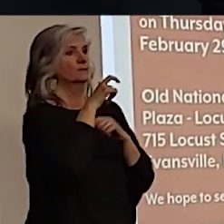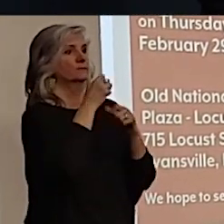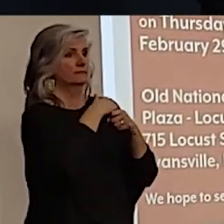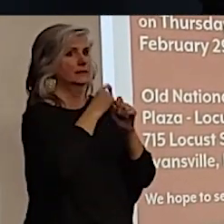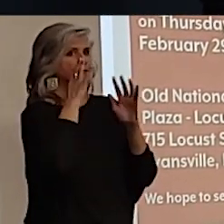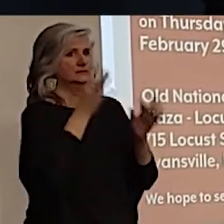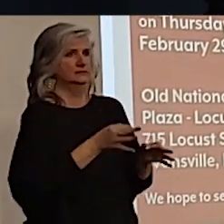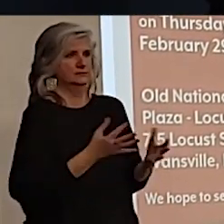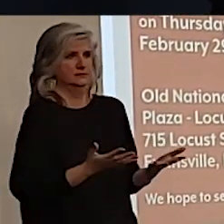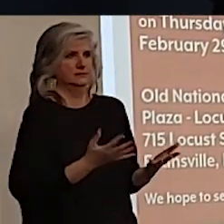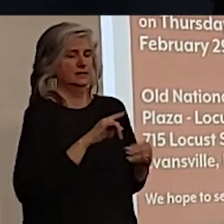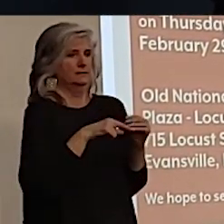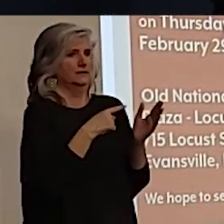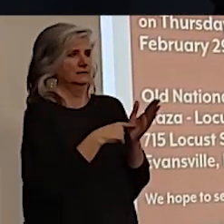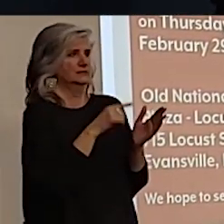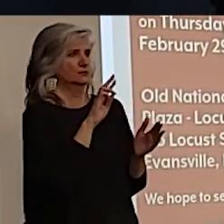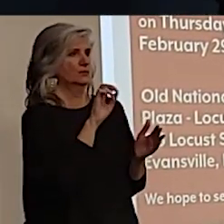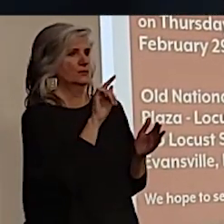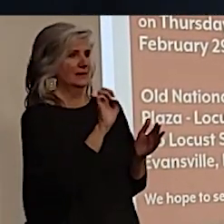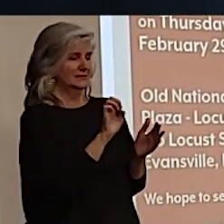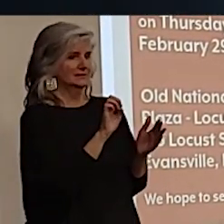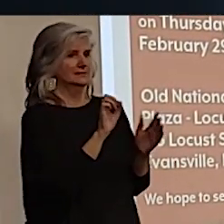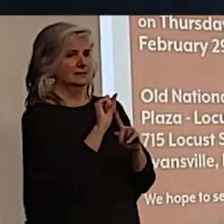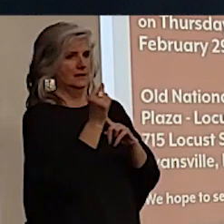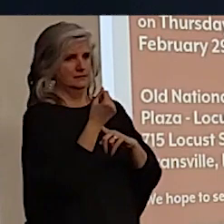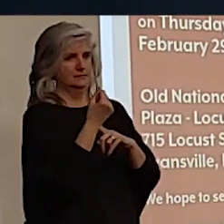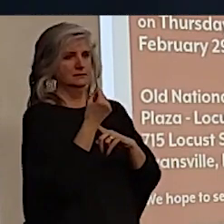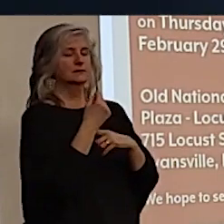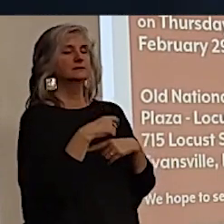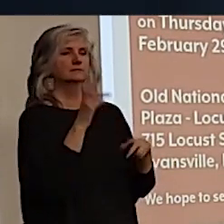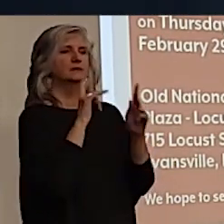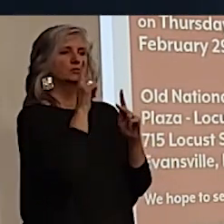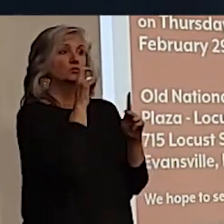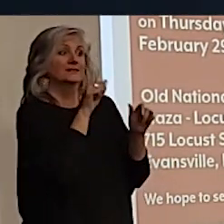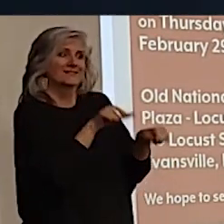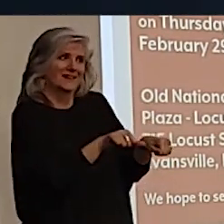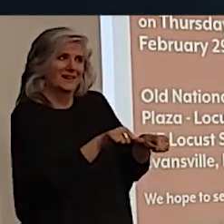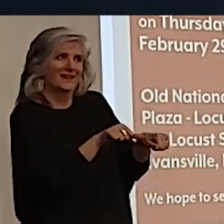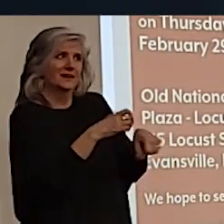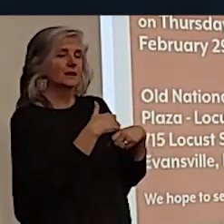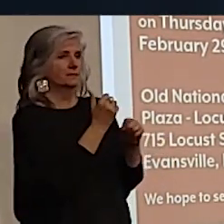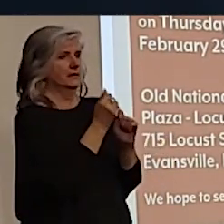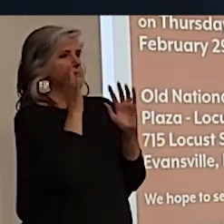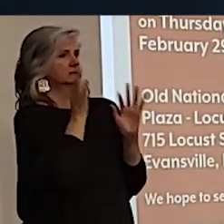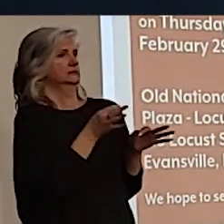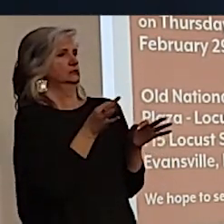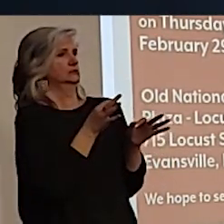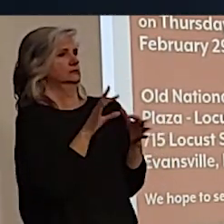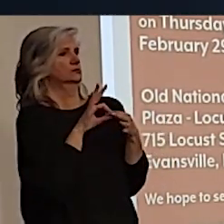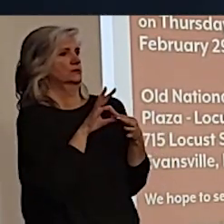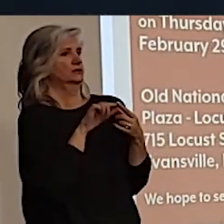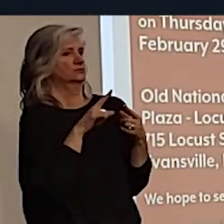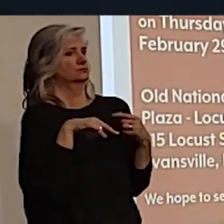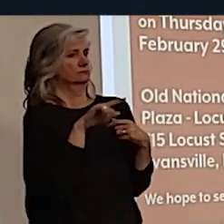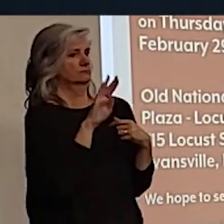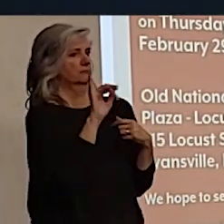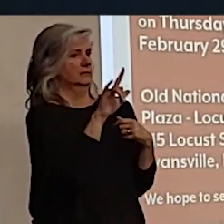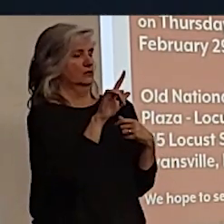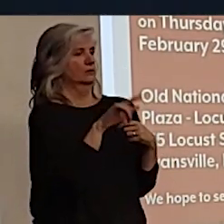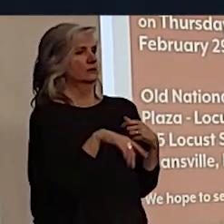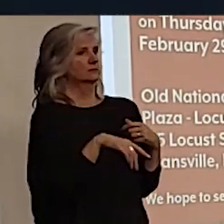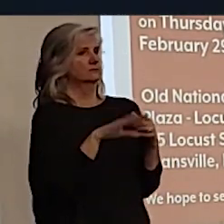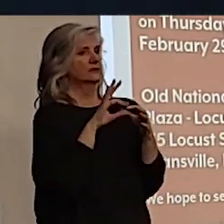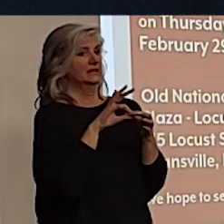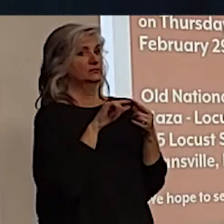makers about this rate case. These are the folks that can make decisions related to that bill, and that's what related